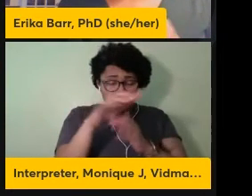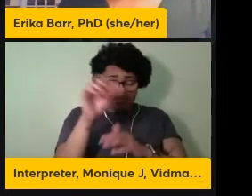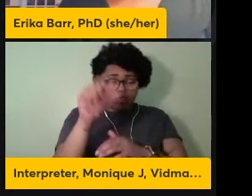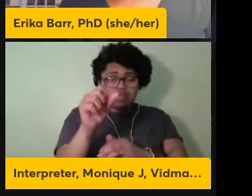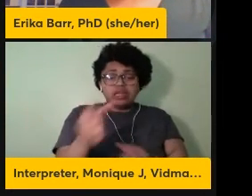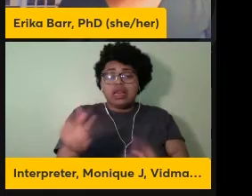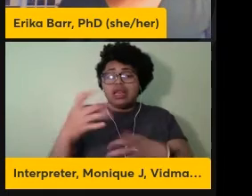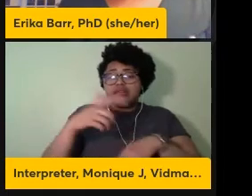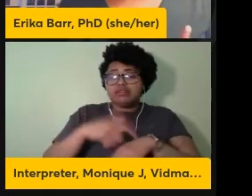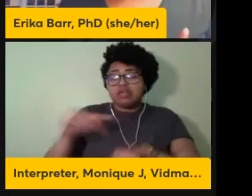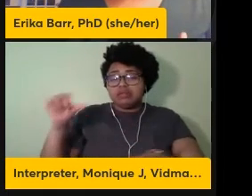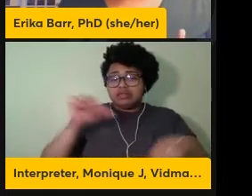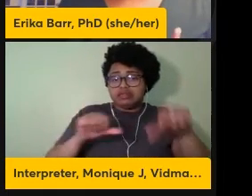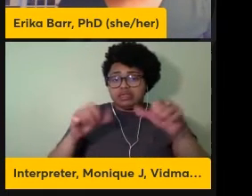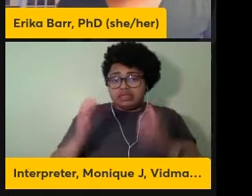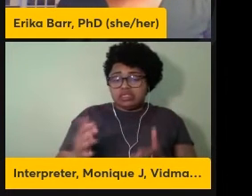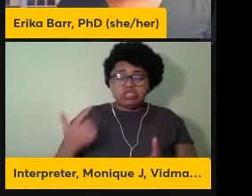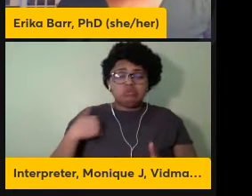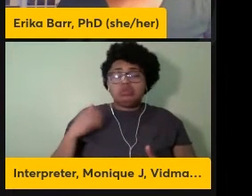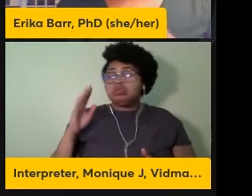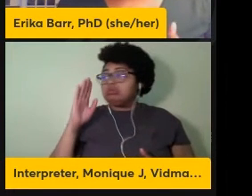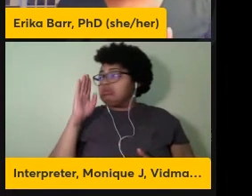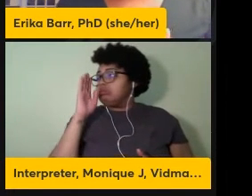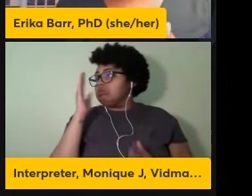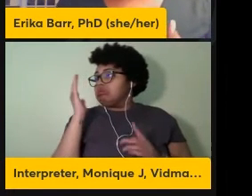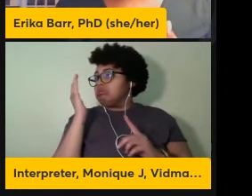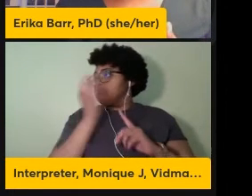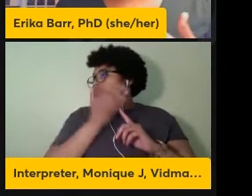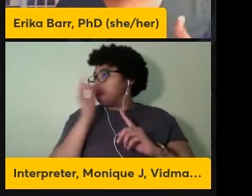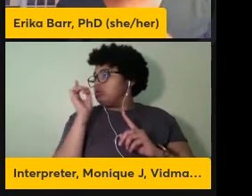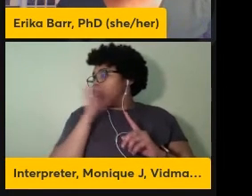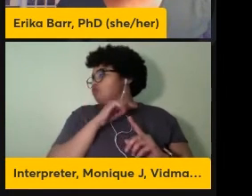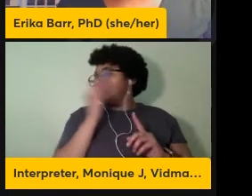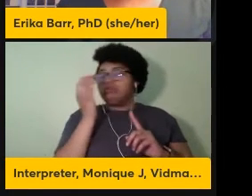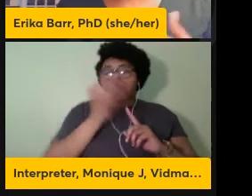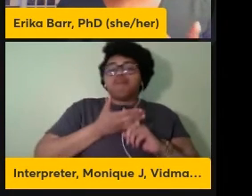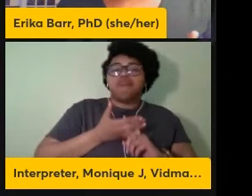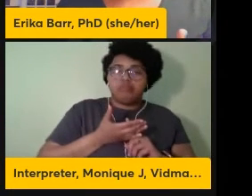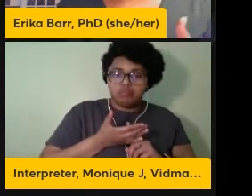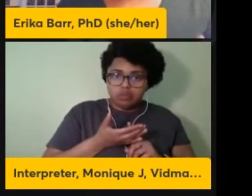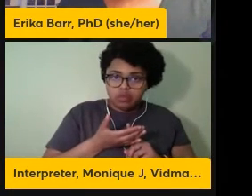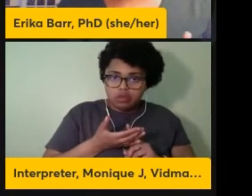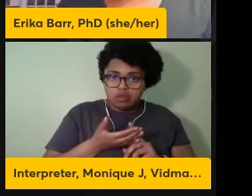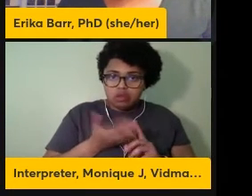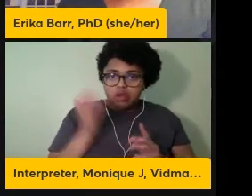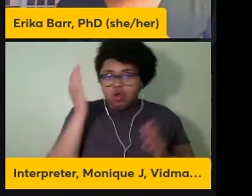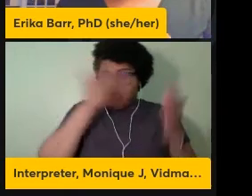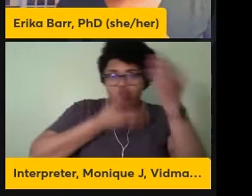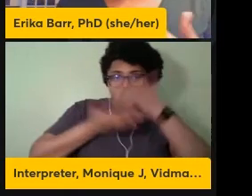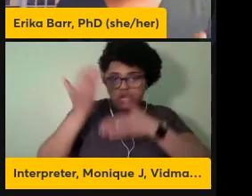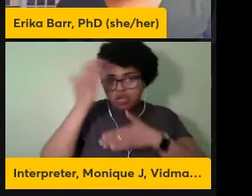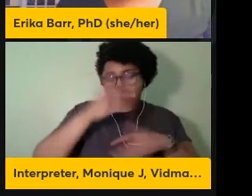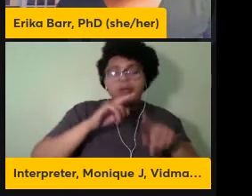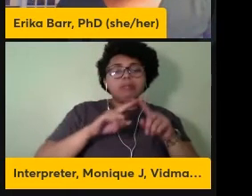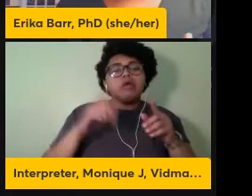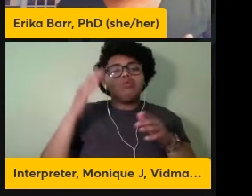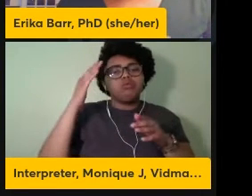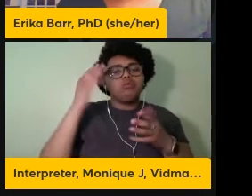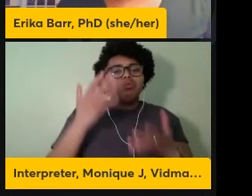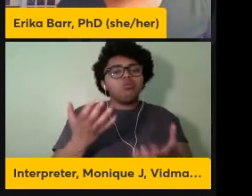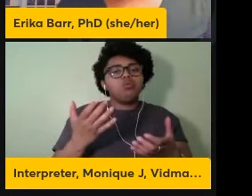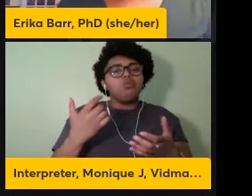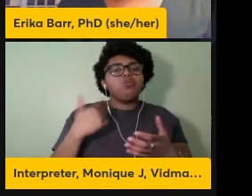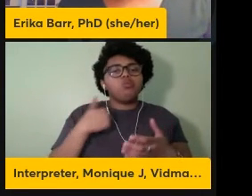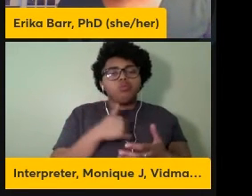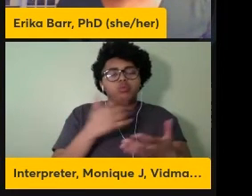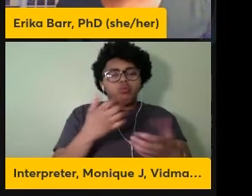it's kind of overlooked, right? And so we want to make sure whenever you come to the NIH that you're also developing